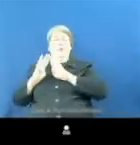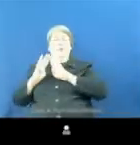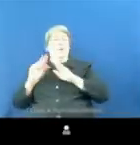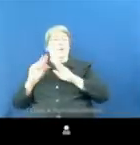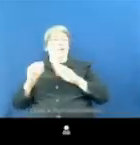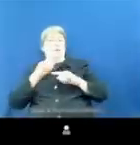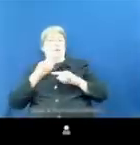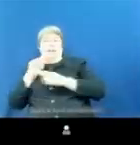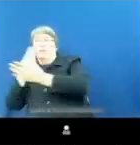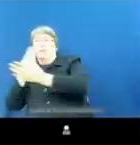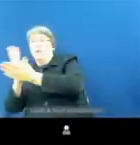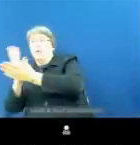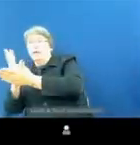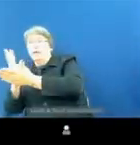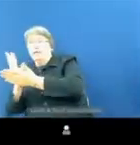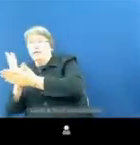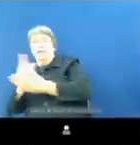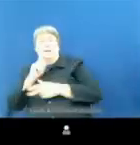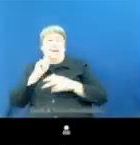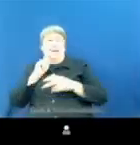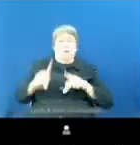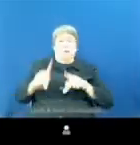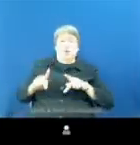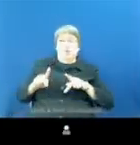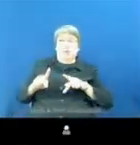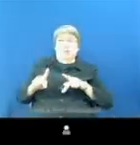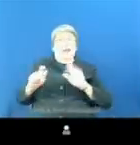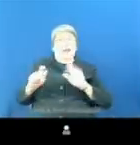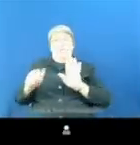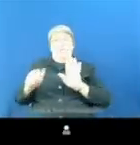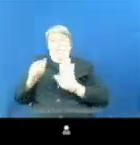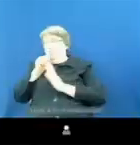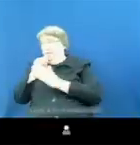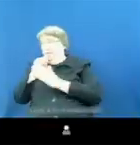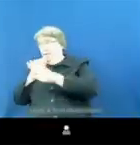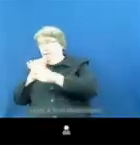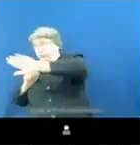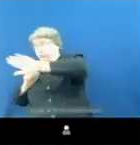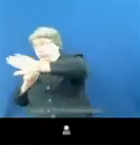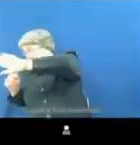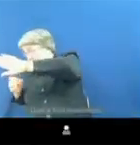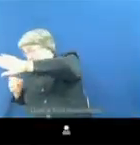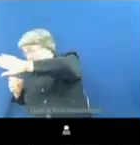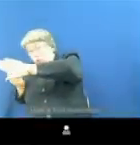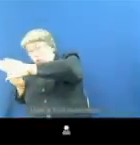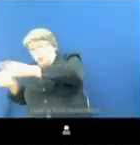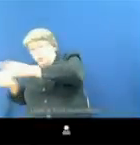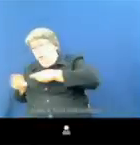be impeded so that the privileged communication maintains its protection.